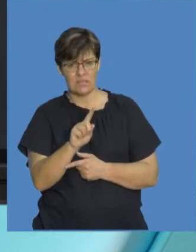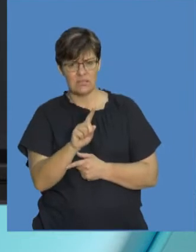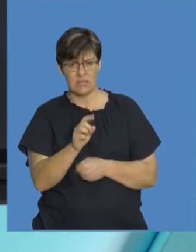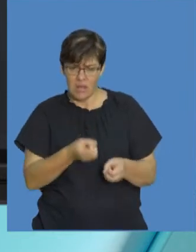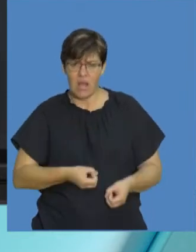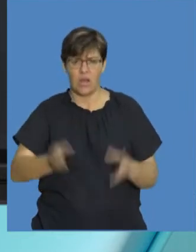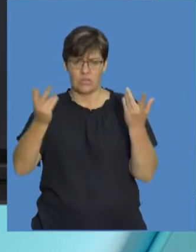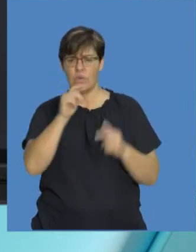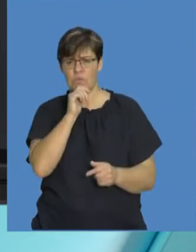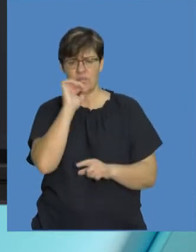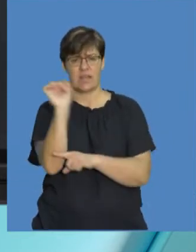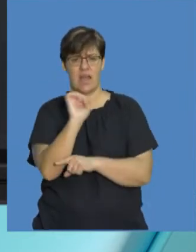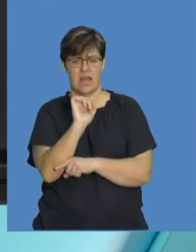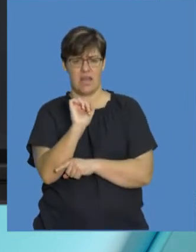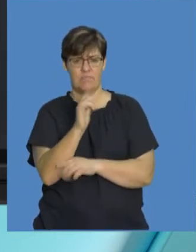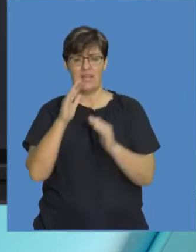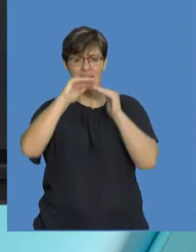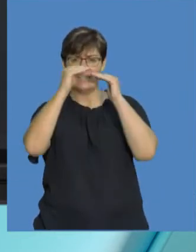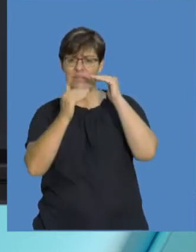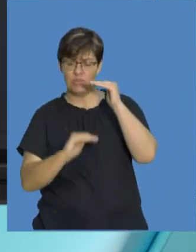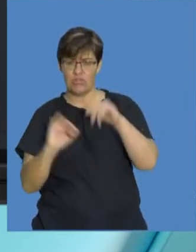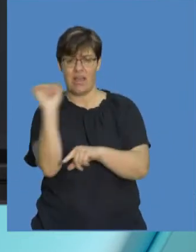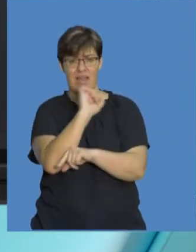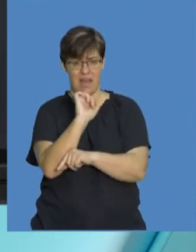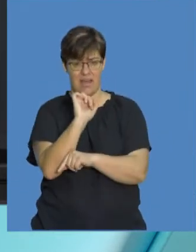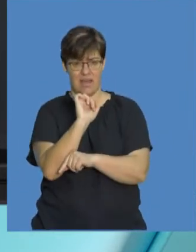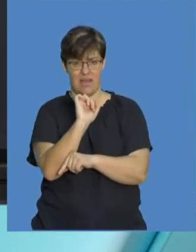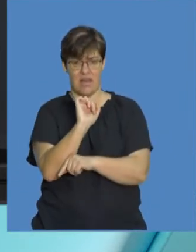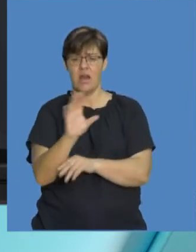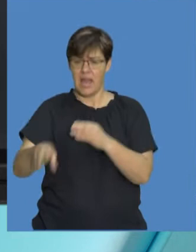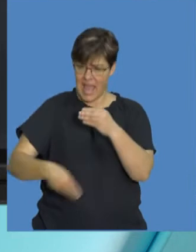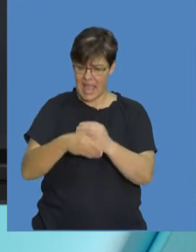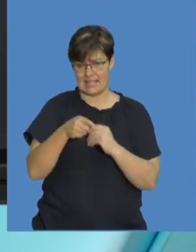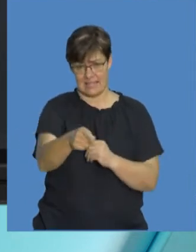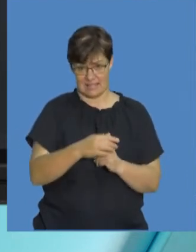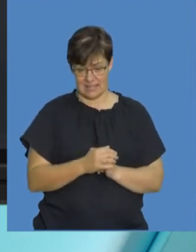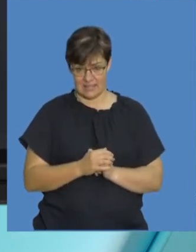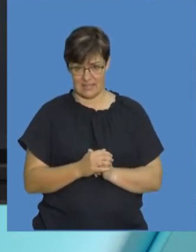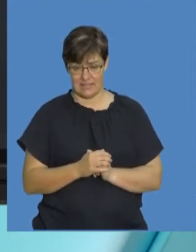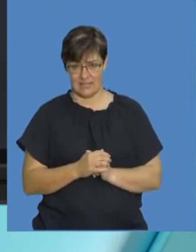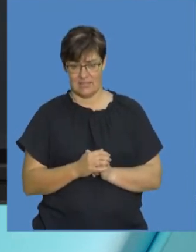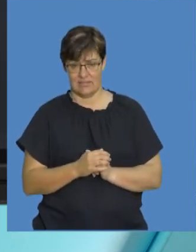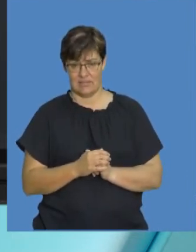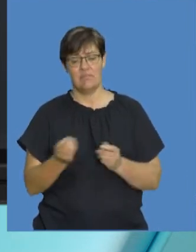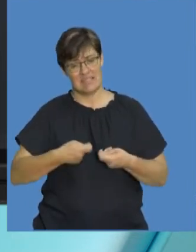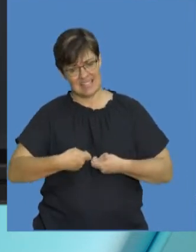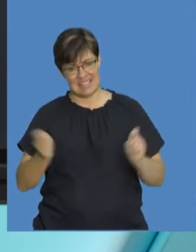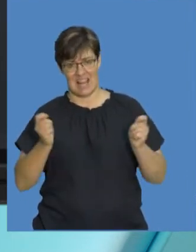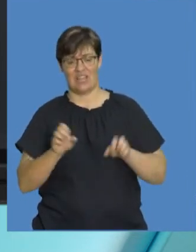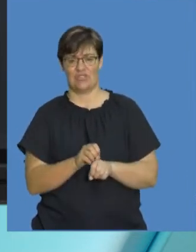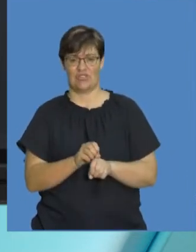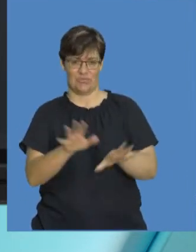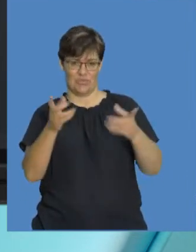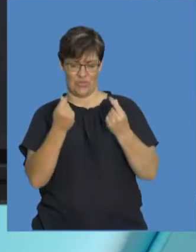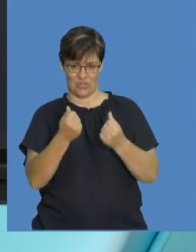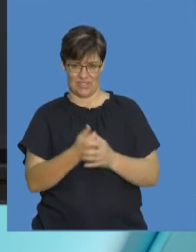are going out using vehicles. So the depreciation on those vehicles will be part of your selling